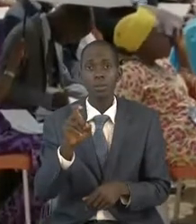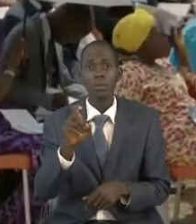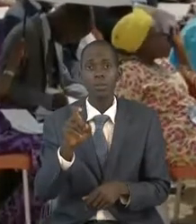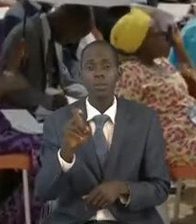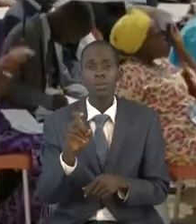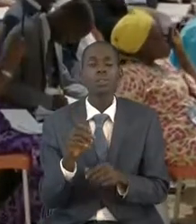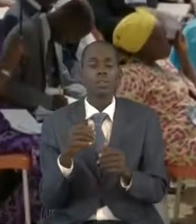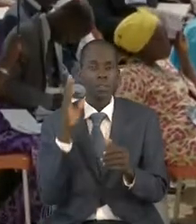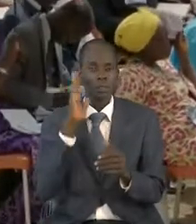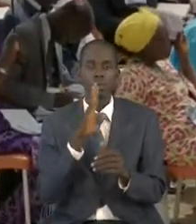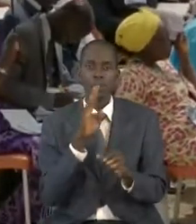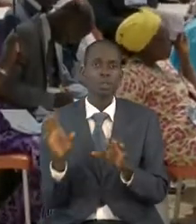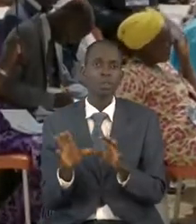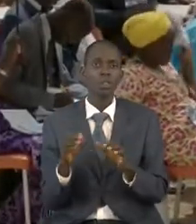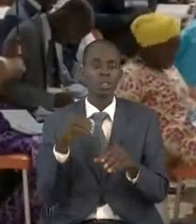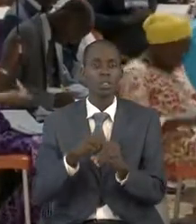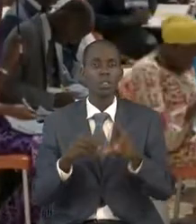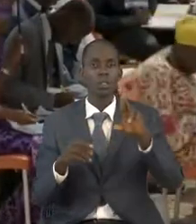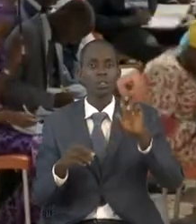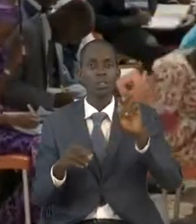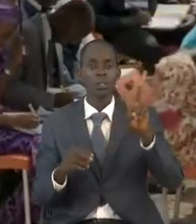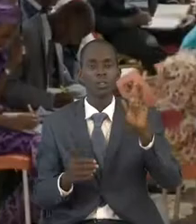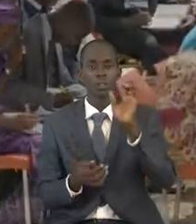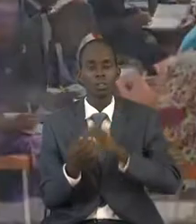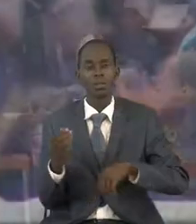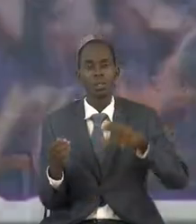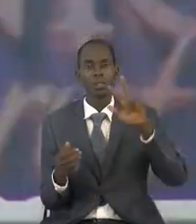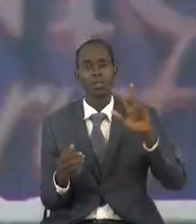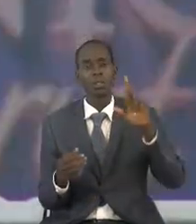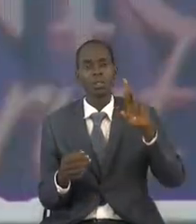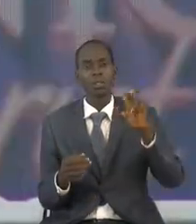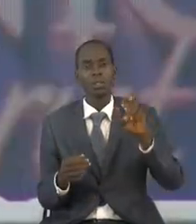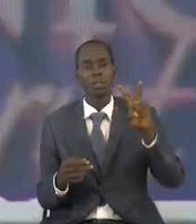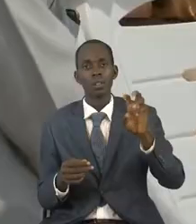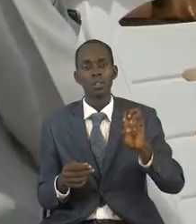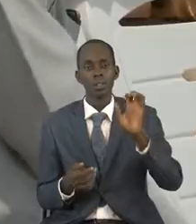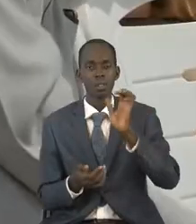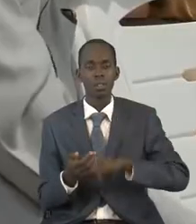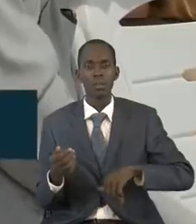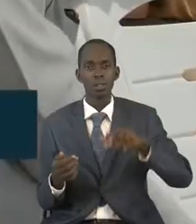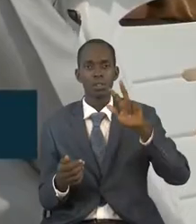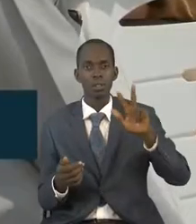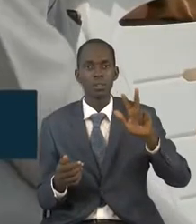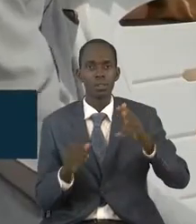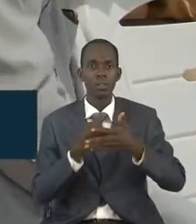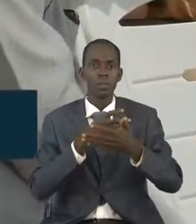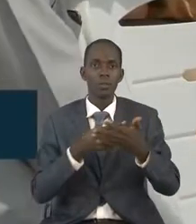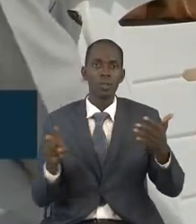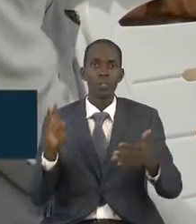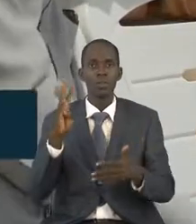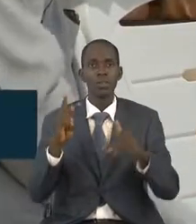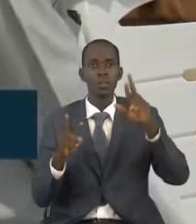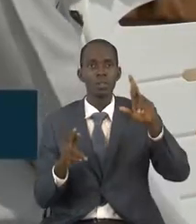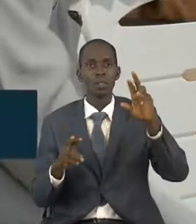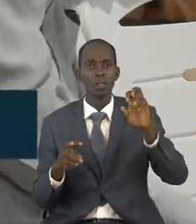done. Revelation chapter 3, I'm reading from verse 4. Revelation chapter 3, verse